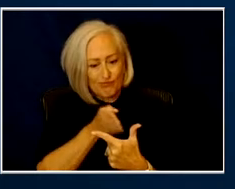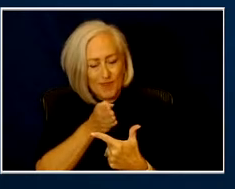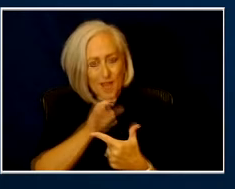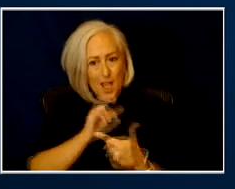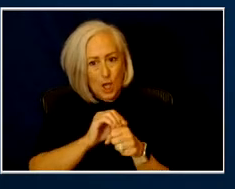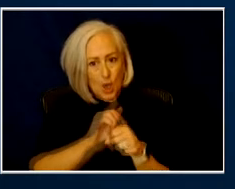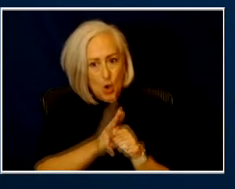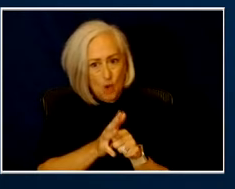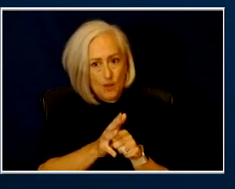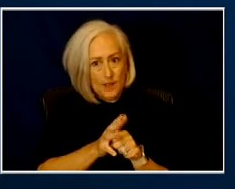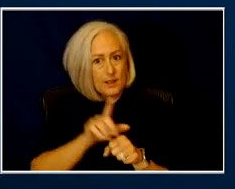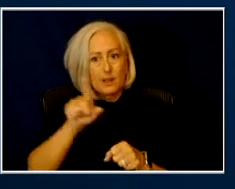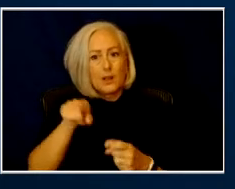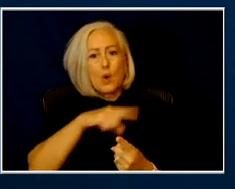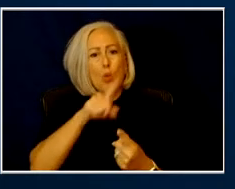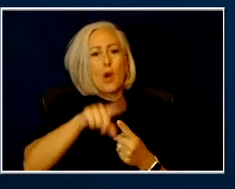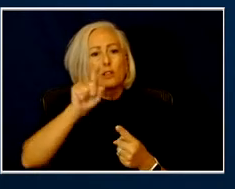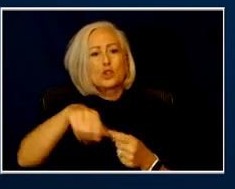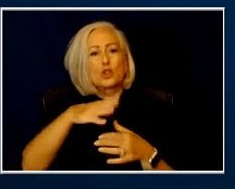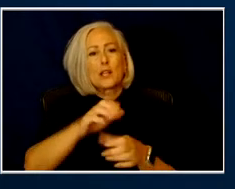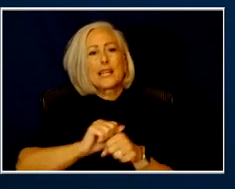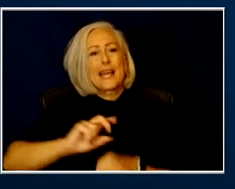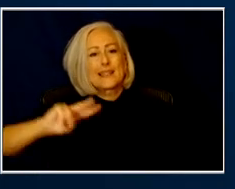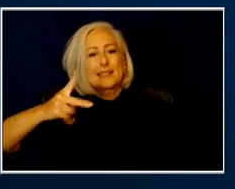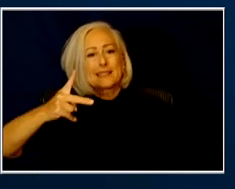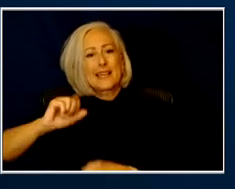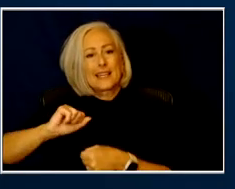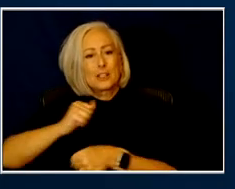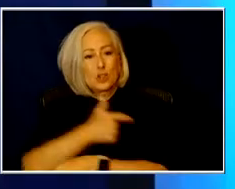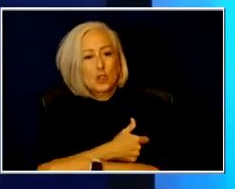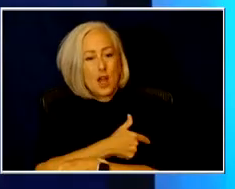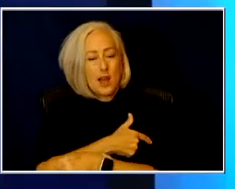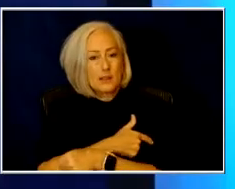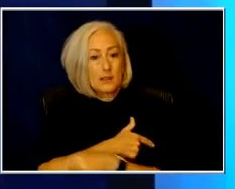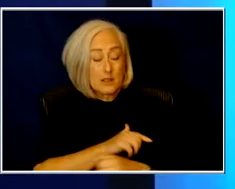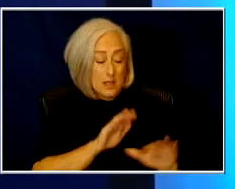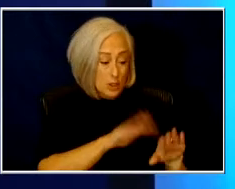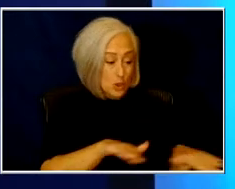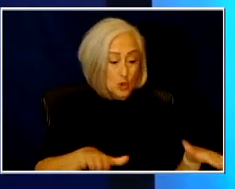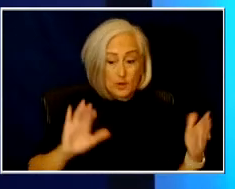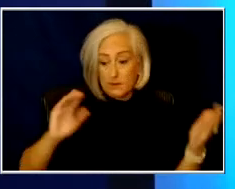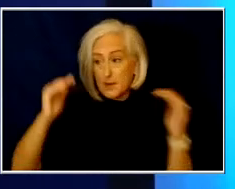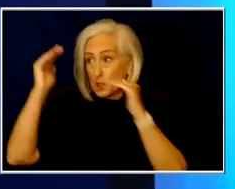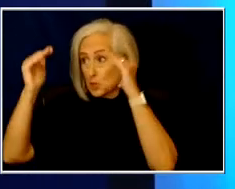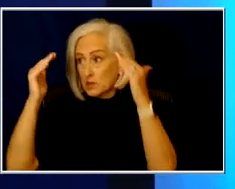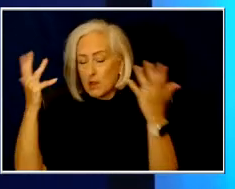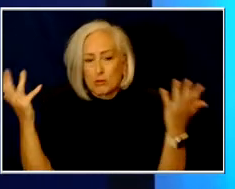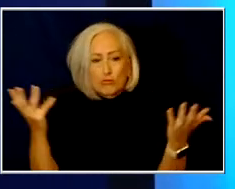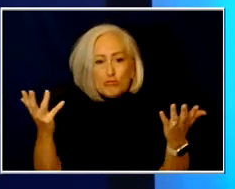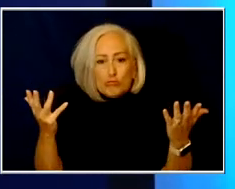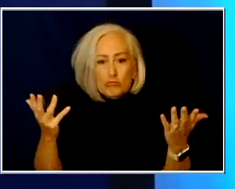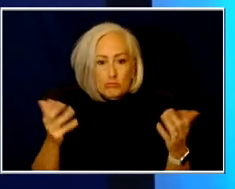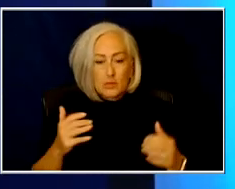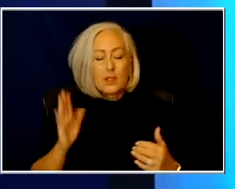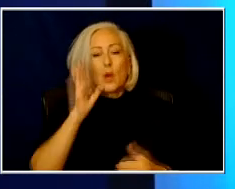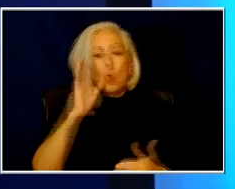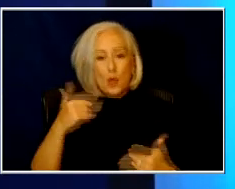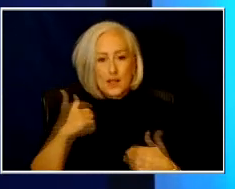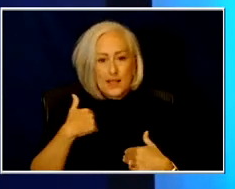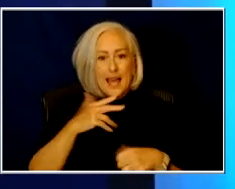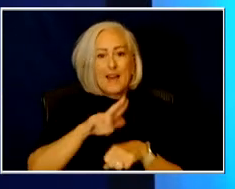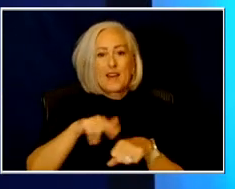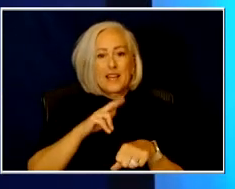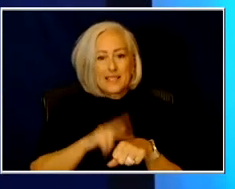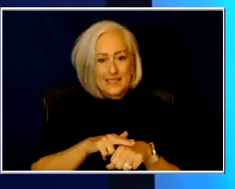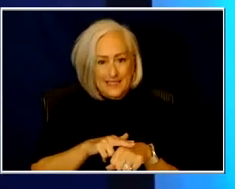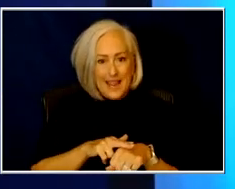any different between adults and and young kids no I think again she's going to get that that natural Boost from the infection so she